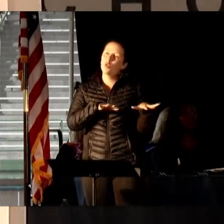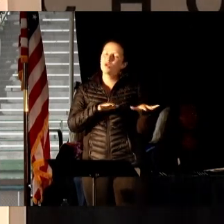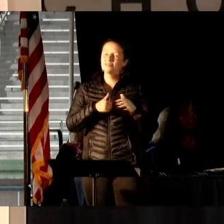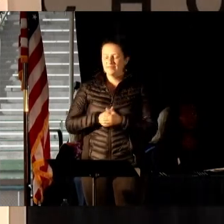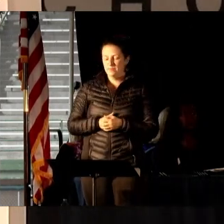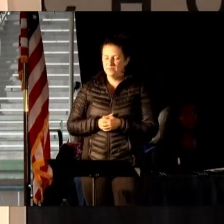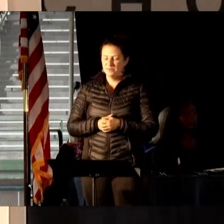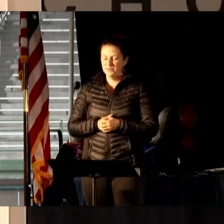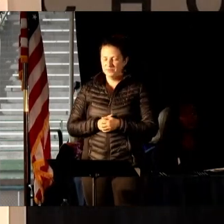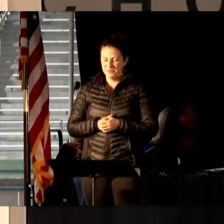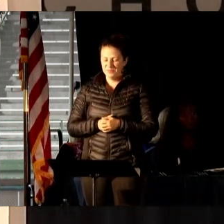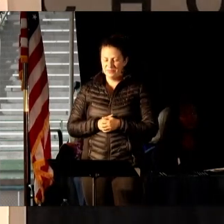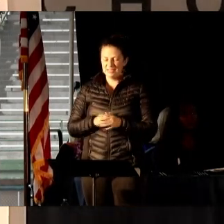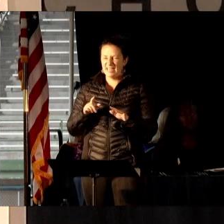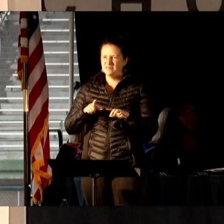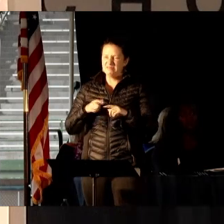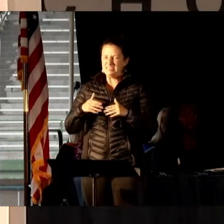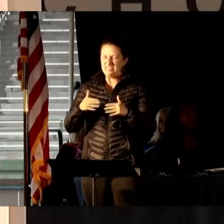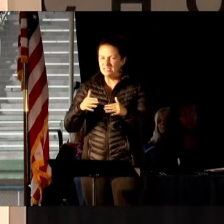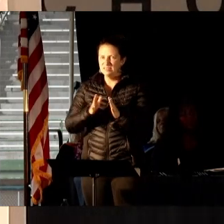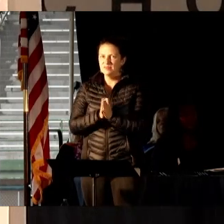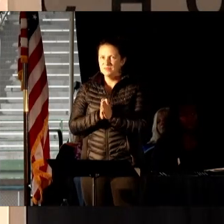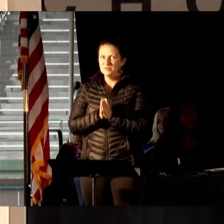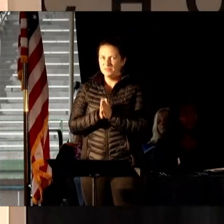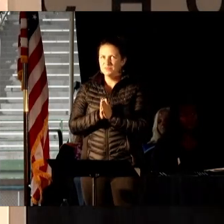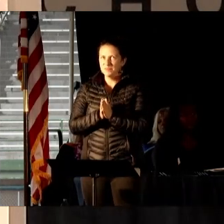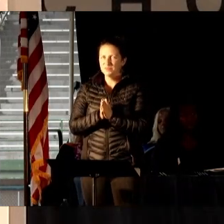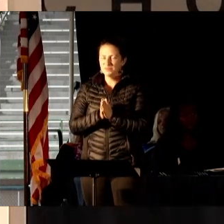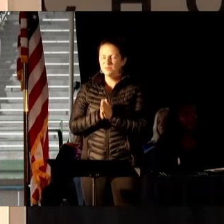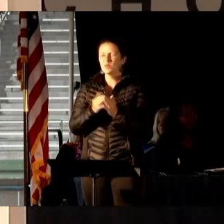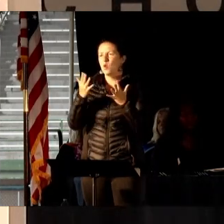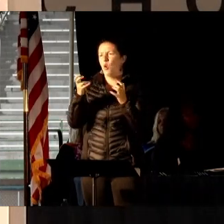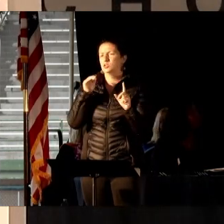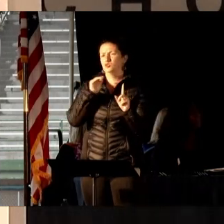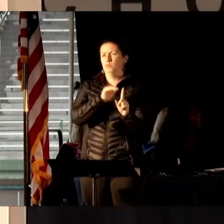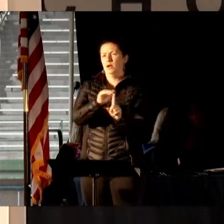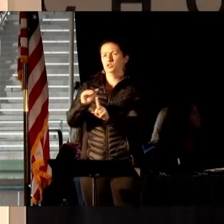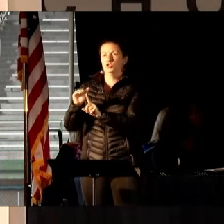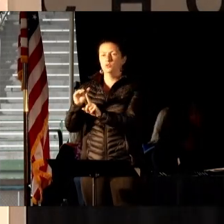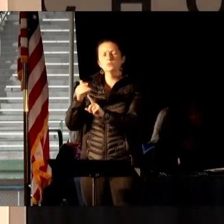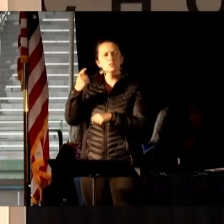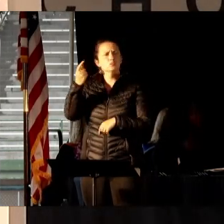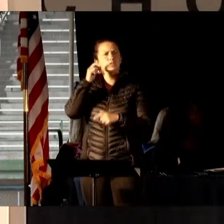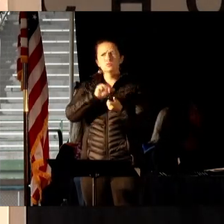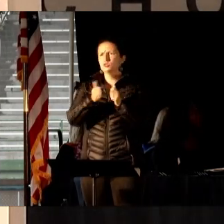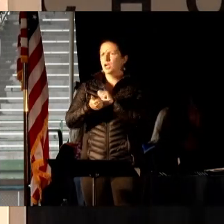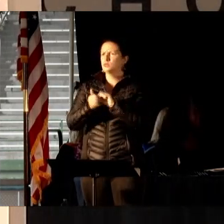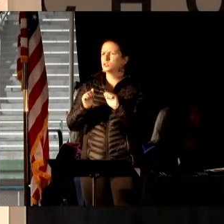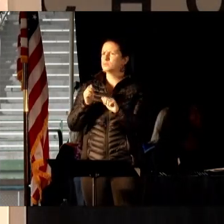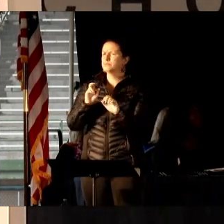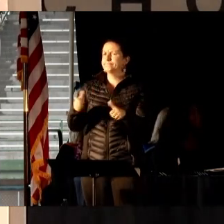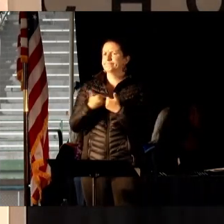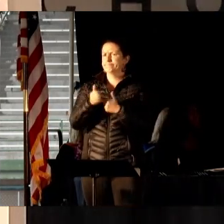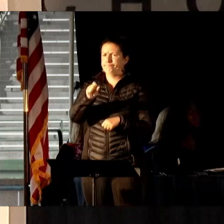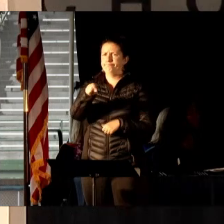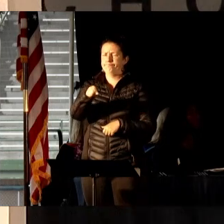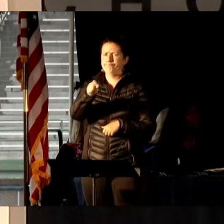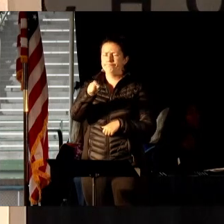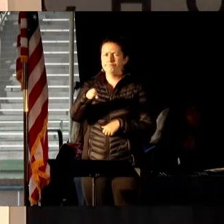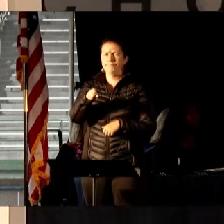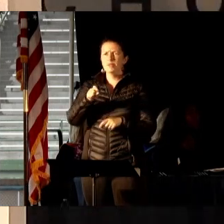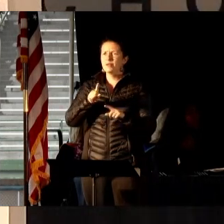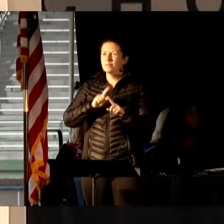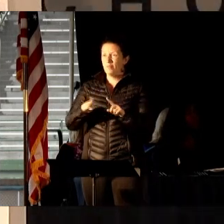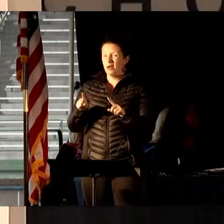before the end of any other experience, I want to remind you that although change is difficult, in order to complete and reach your goals, you